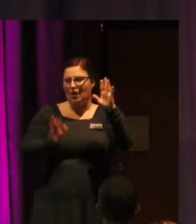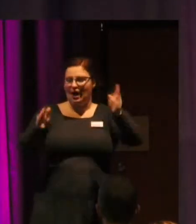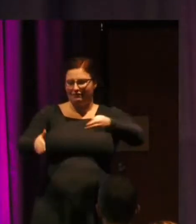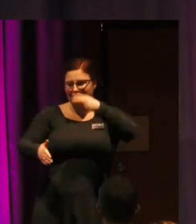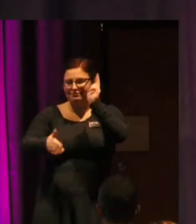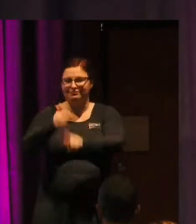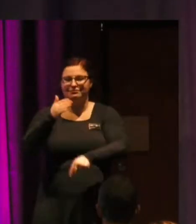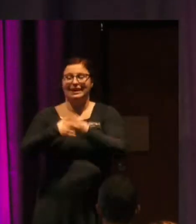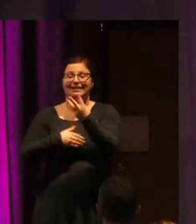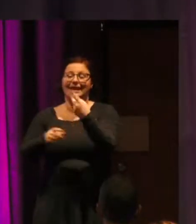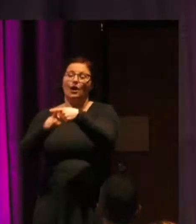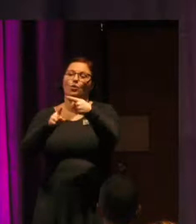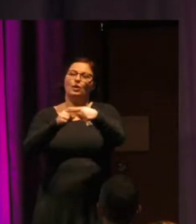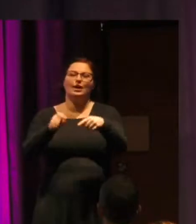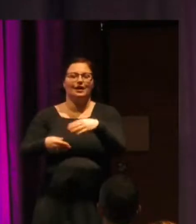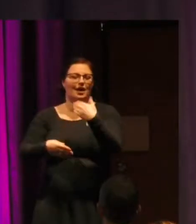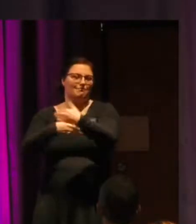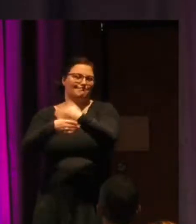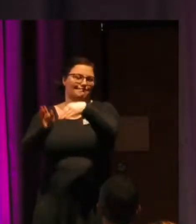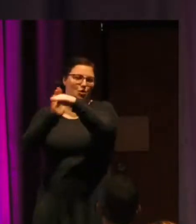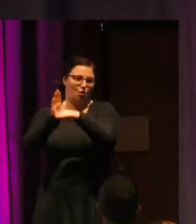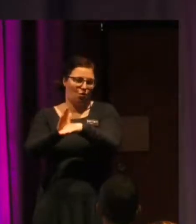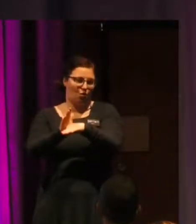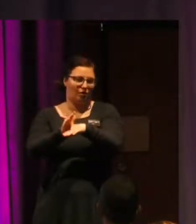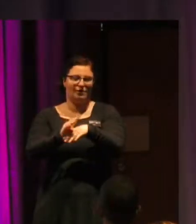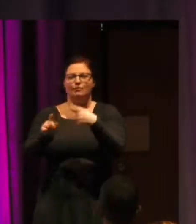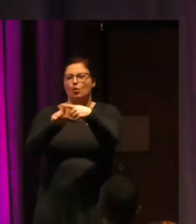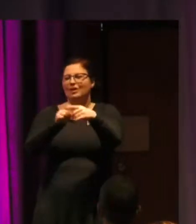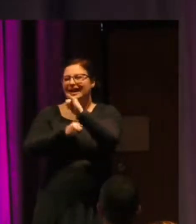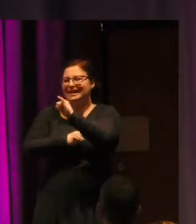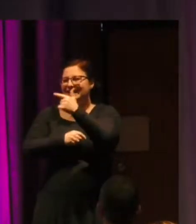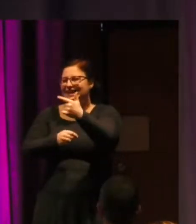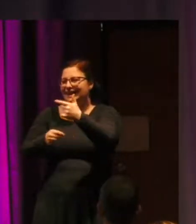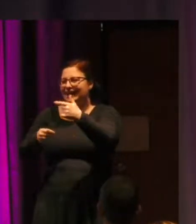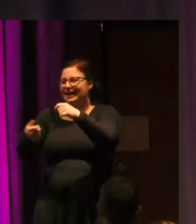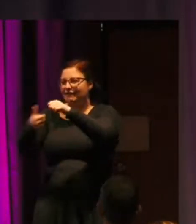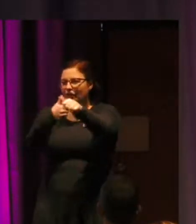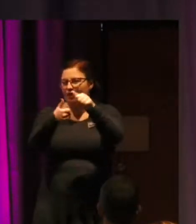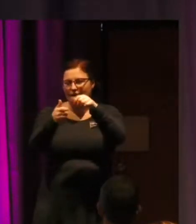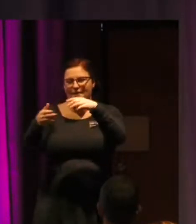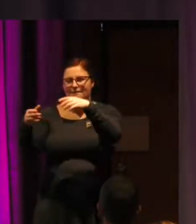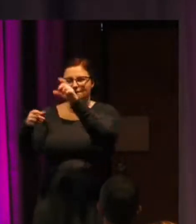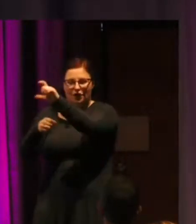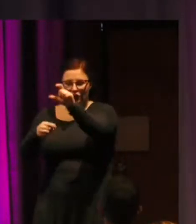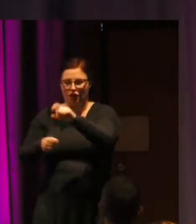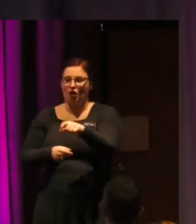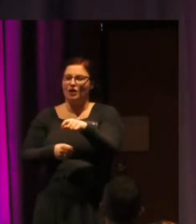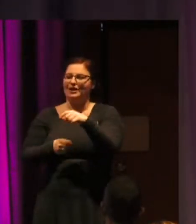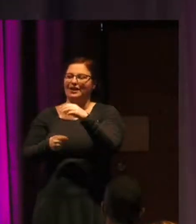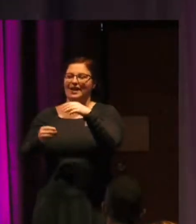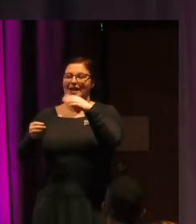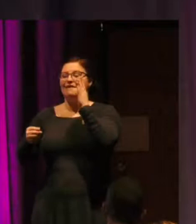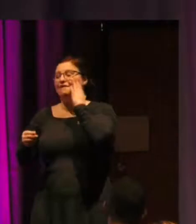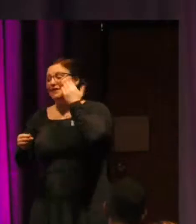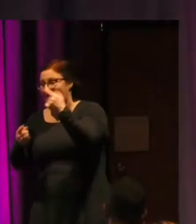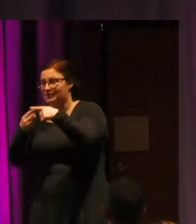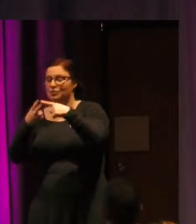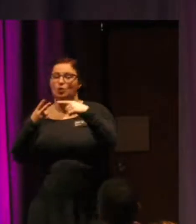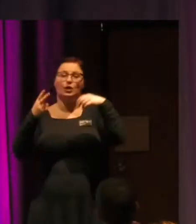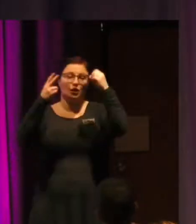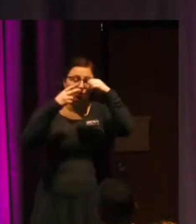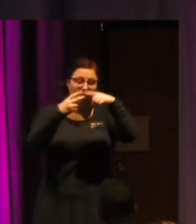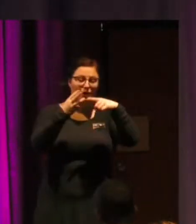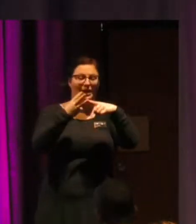3 code of conducts with the major IT companies: Facebook, Google, Microsoft, Snapchat, and YouTube, and